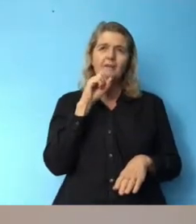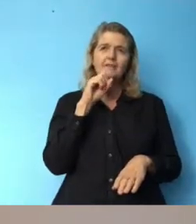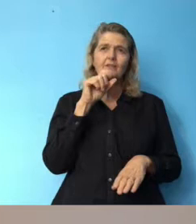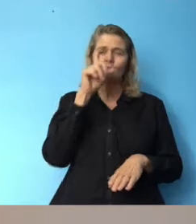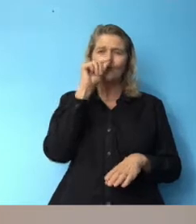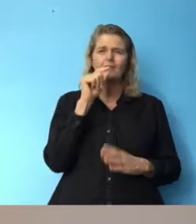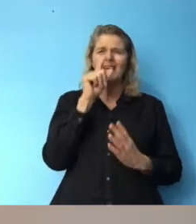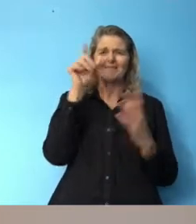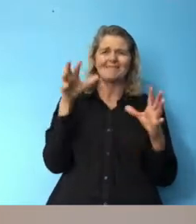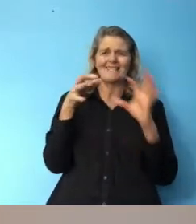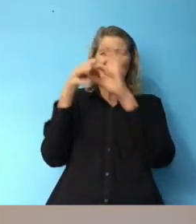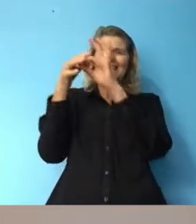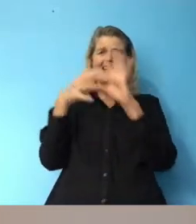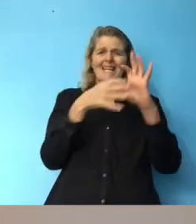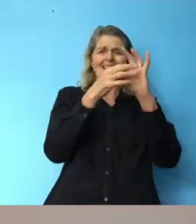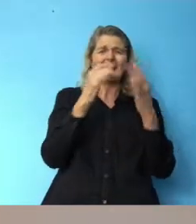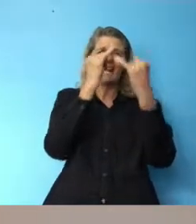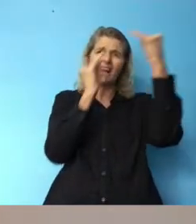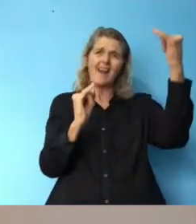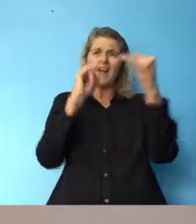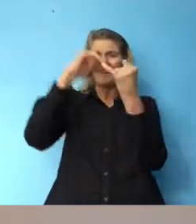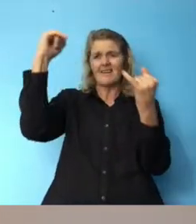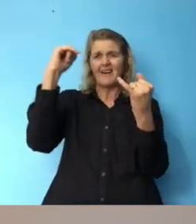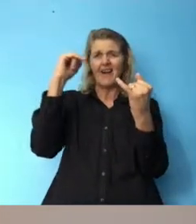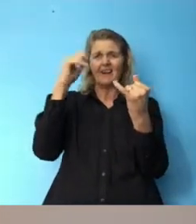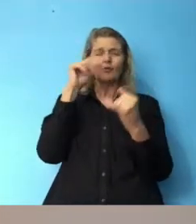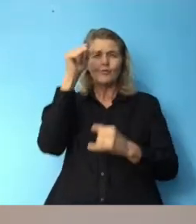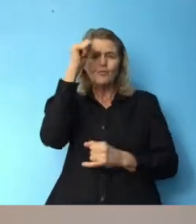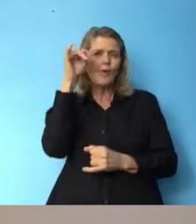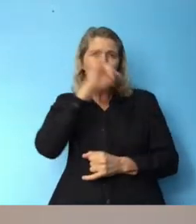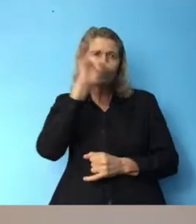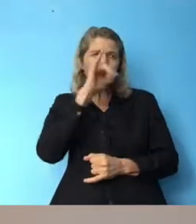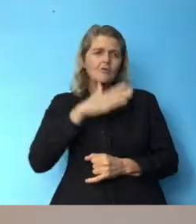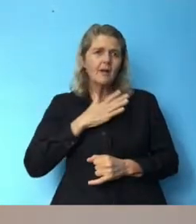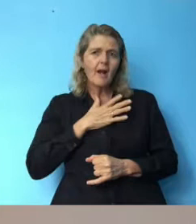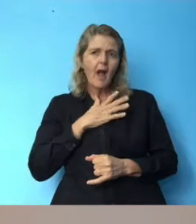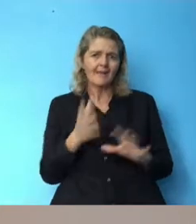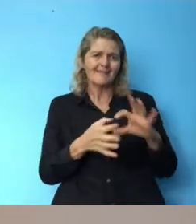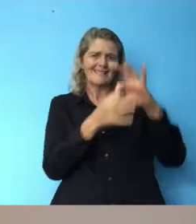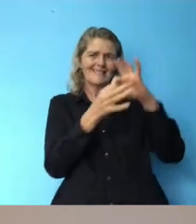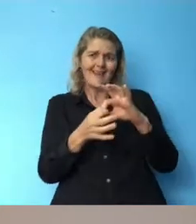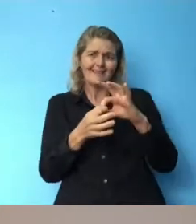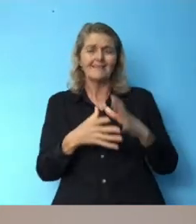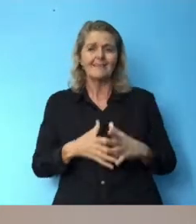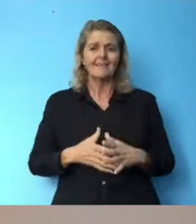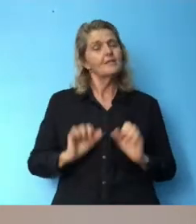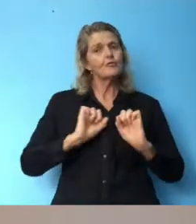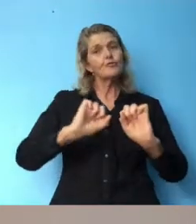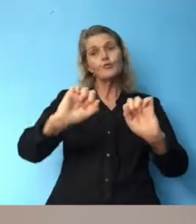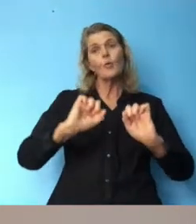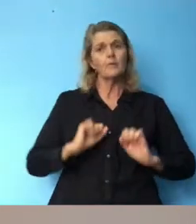here, but you can draw a line through, you can write down here. Like, this is your tool now. You use it how you